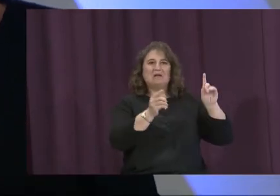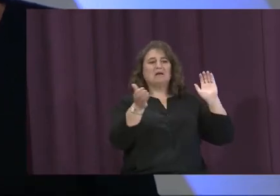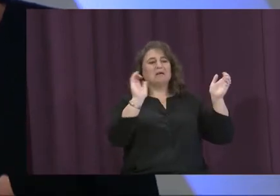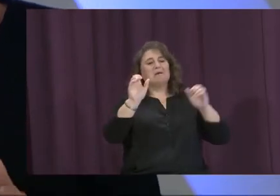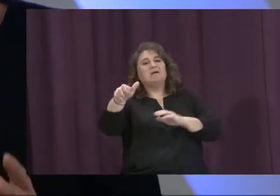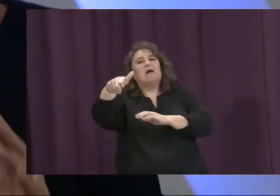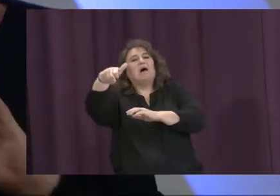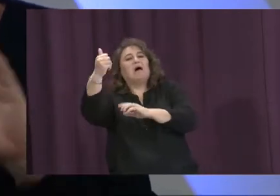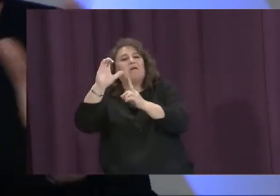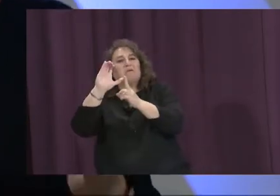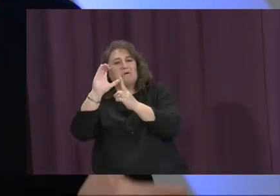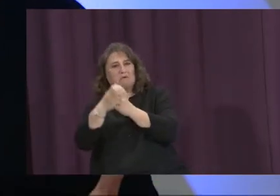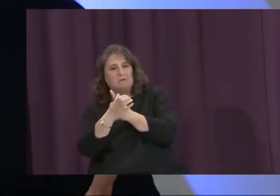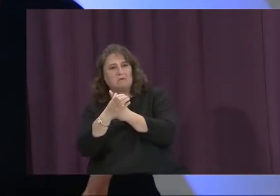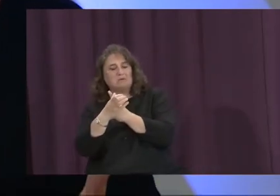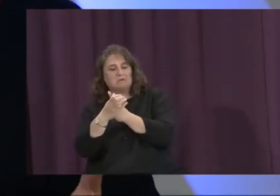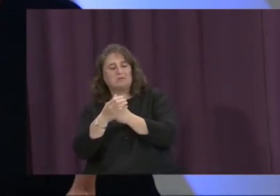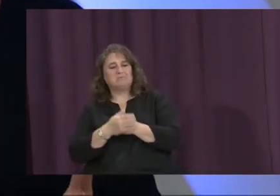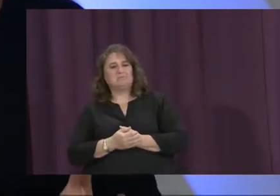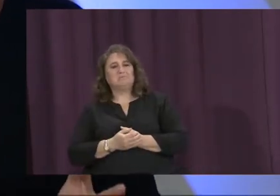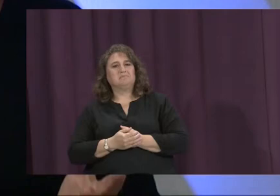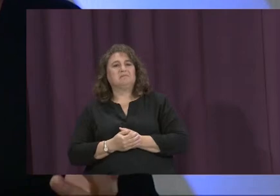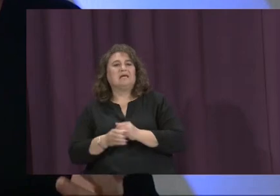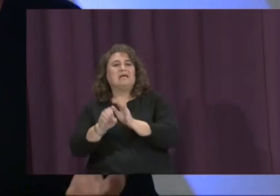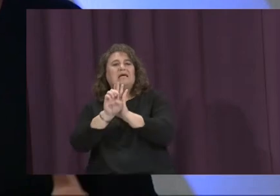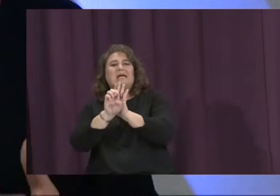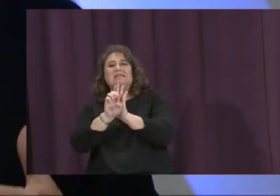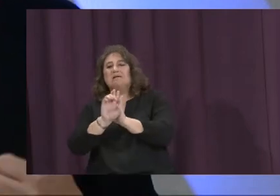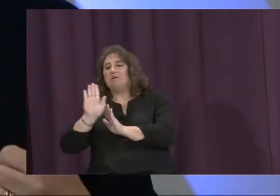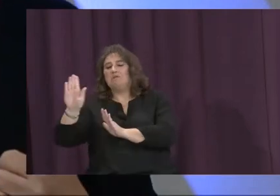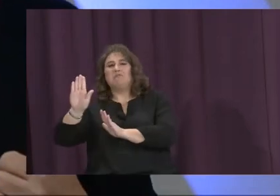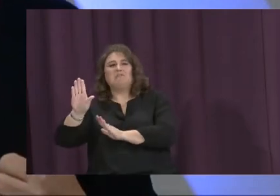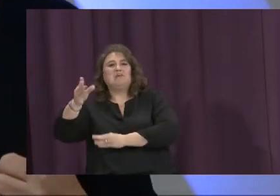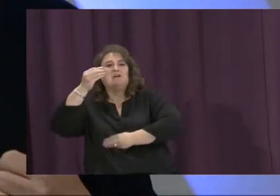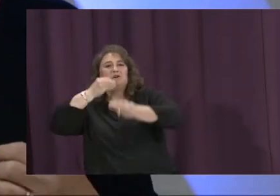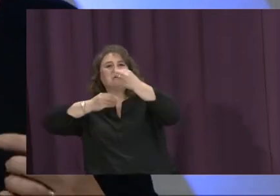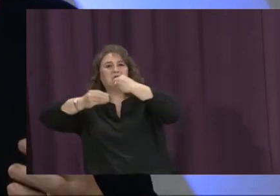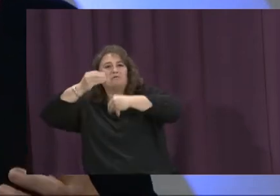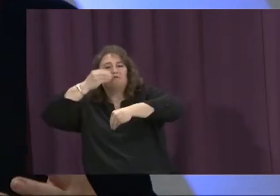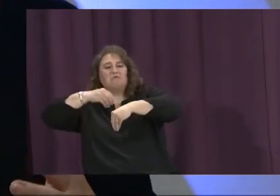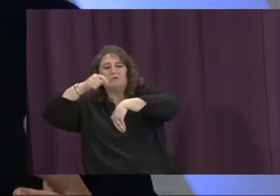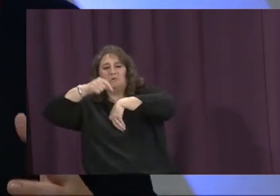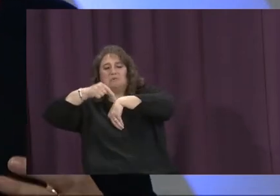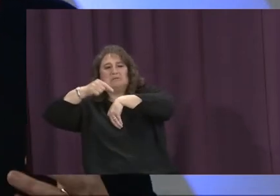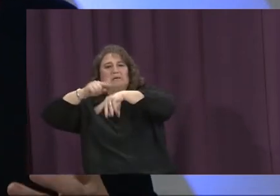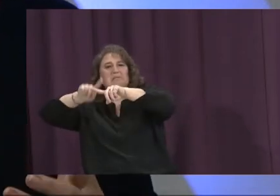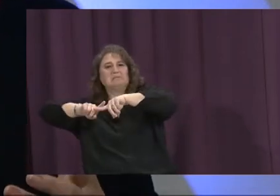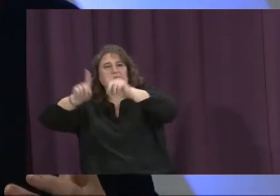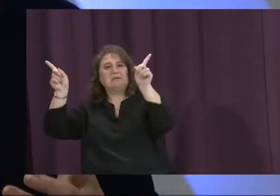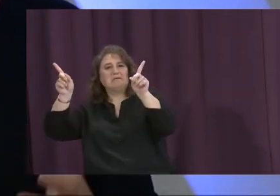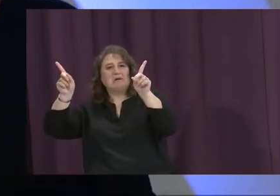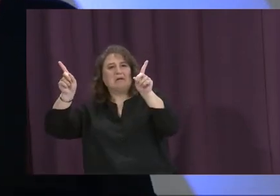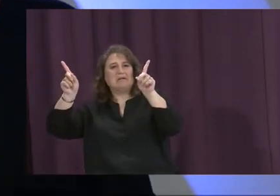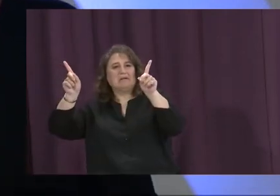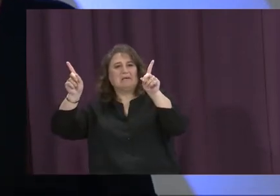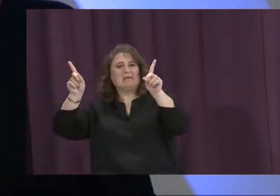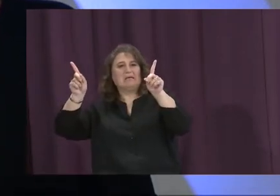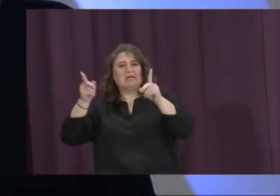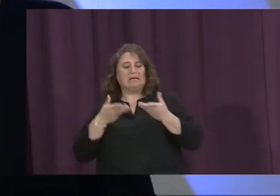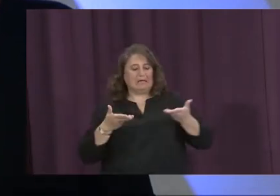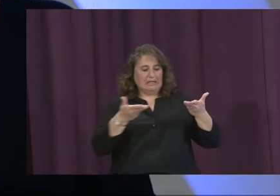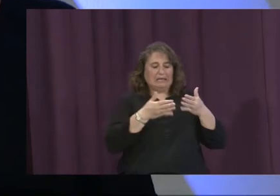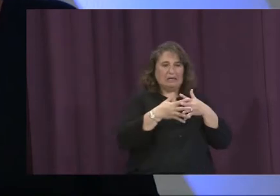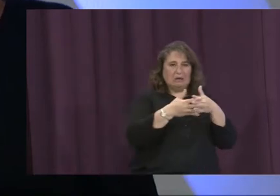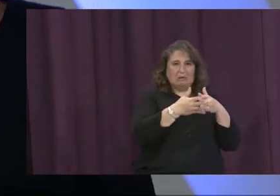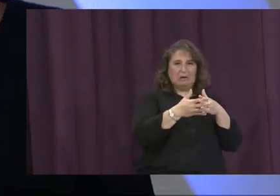they would have, um, completely different meal schedules. Like their big meal would be in the middle of the day where ours is